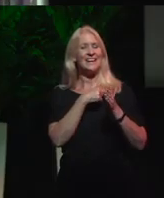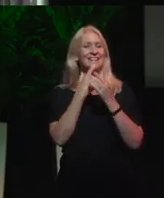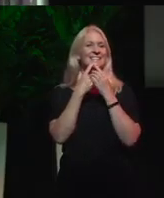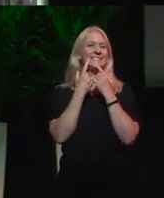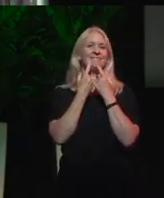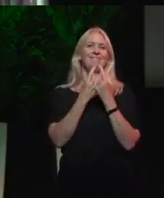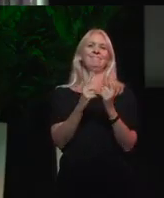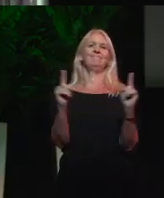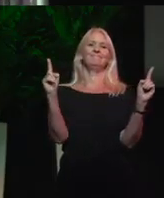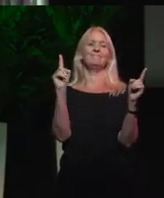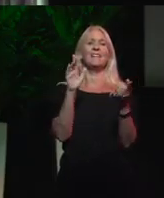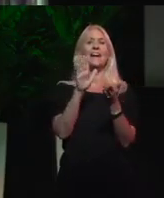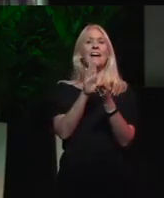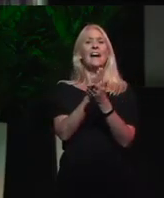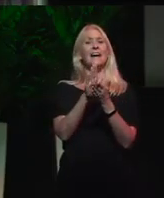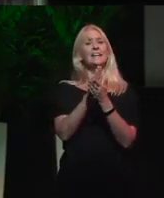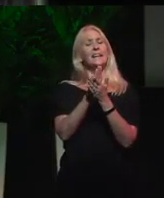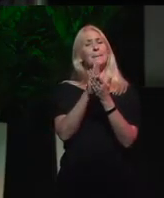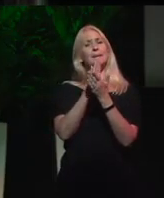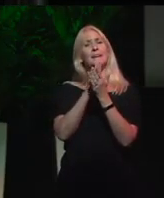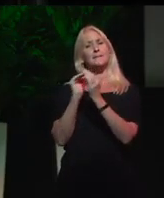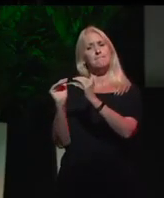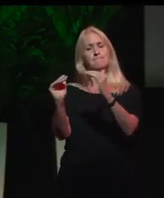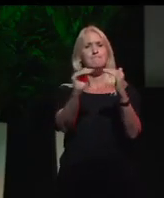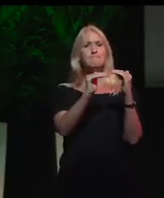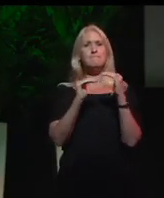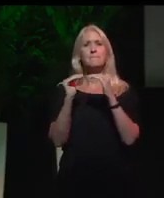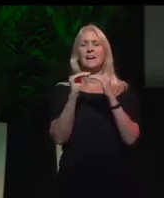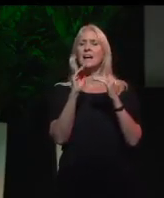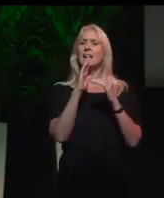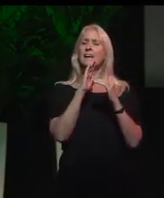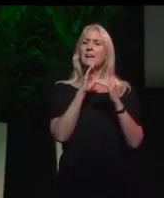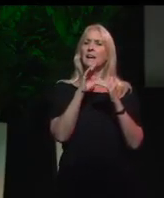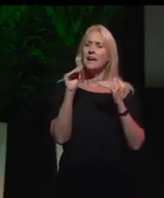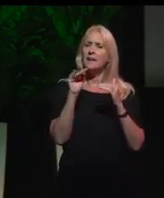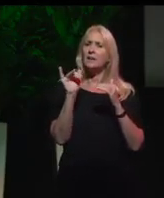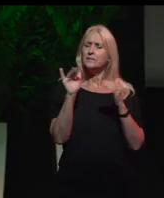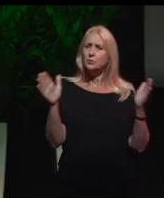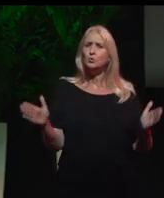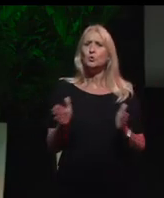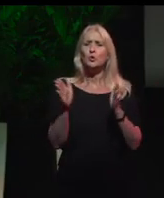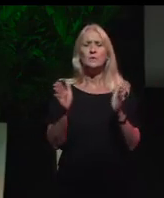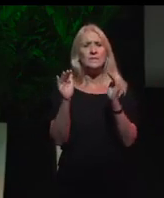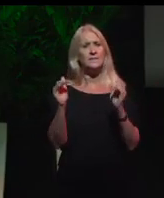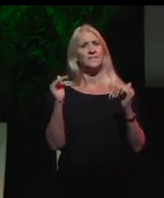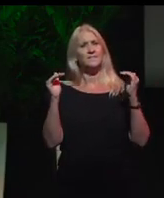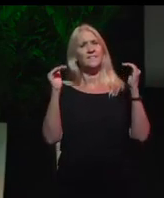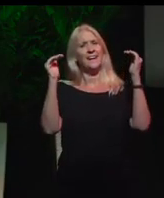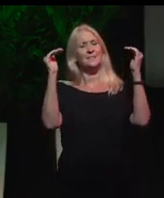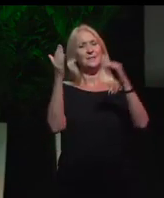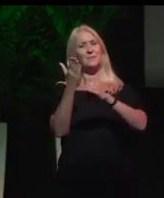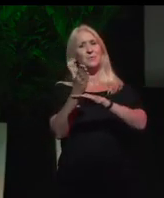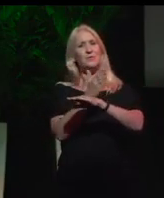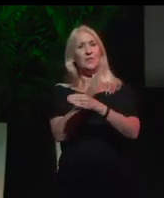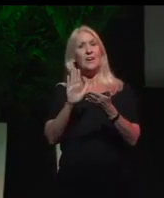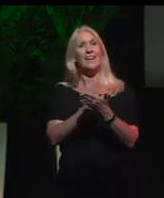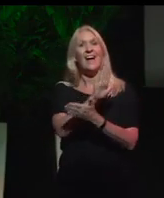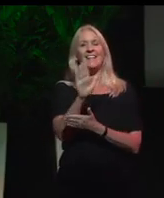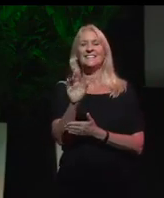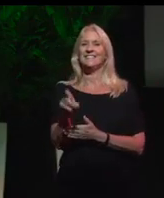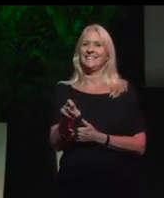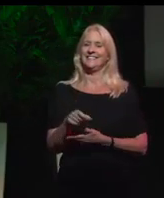academic continuity and foster the kind of advancement that our college greatly needs.